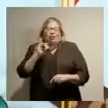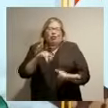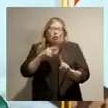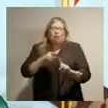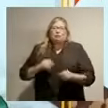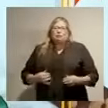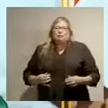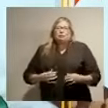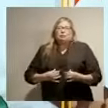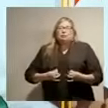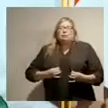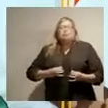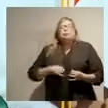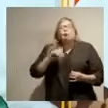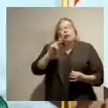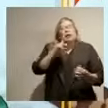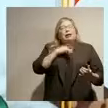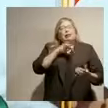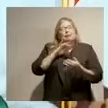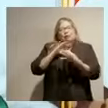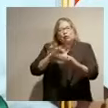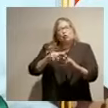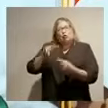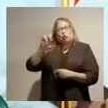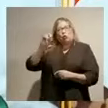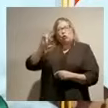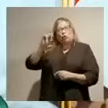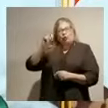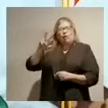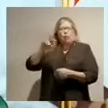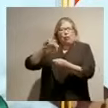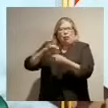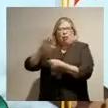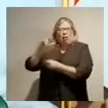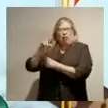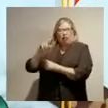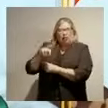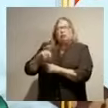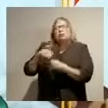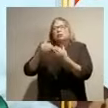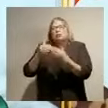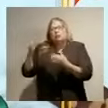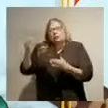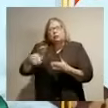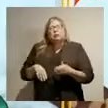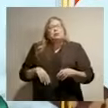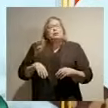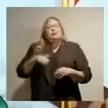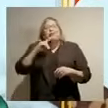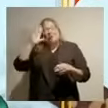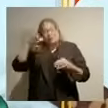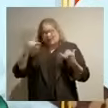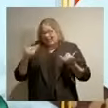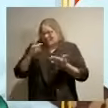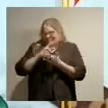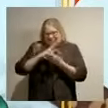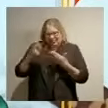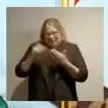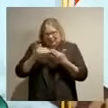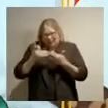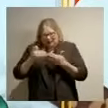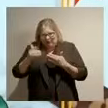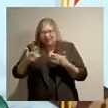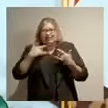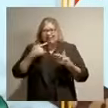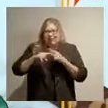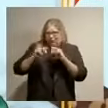to the November ballot, but not on bonds, I mean, this next 6 weeks is kind of the season when a lot of deals get made in Sacramento to get things taken off the